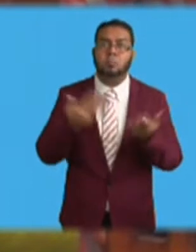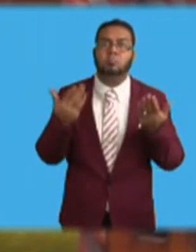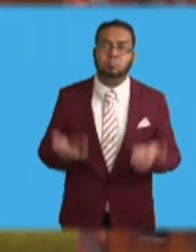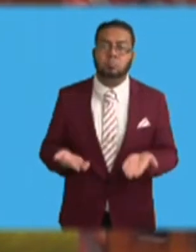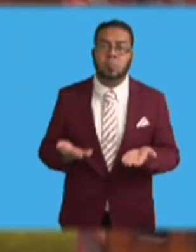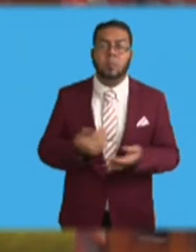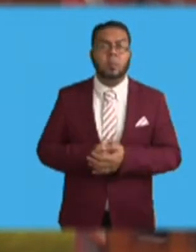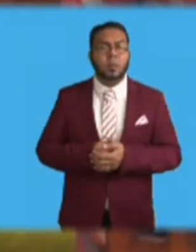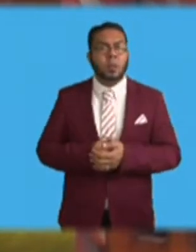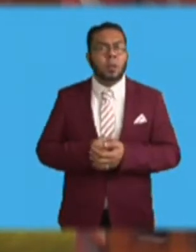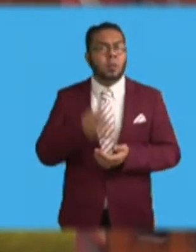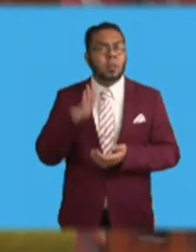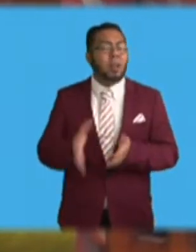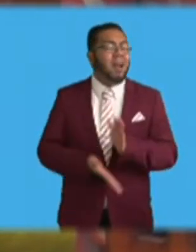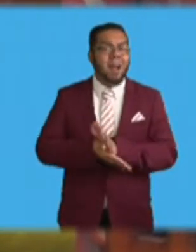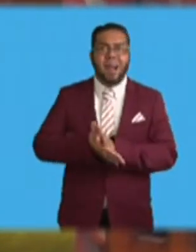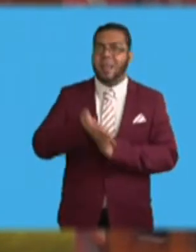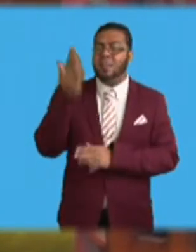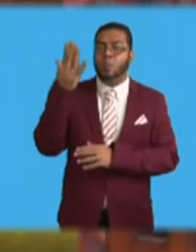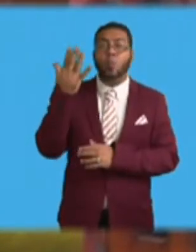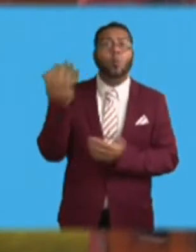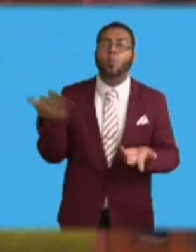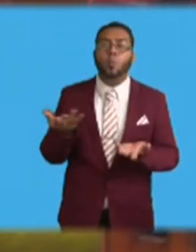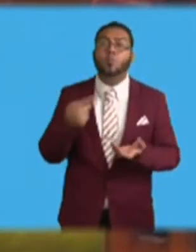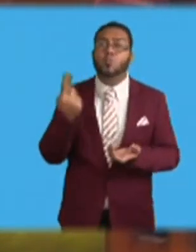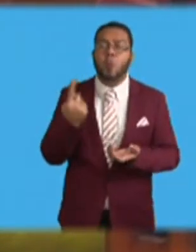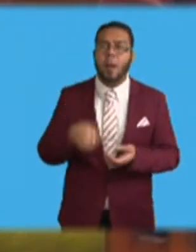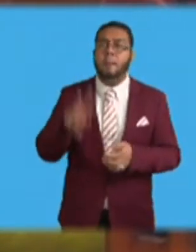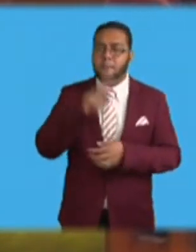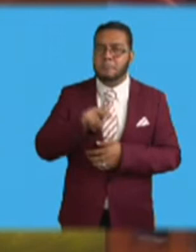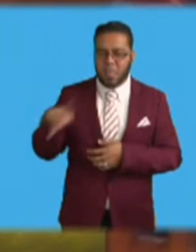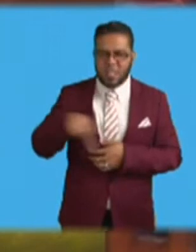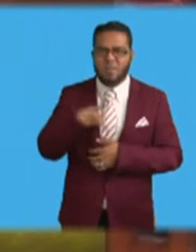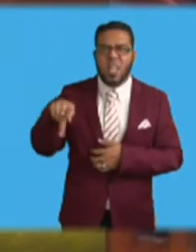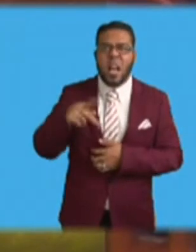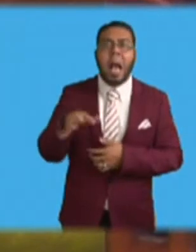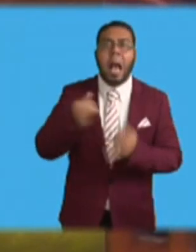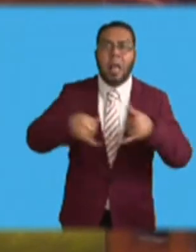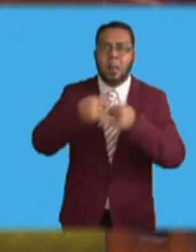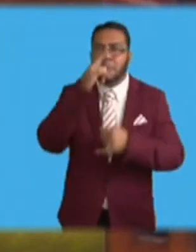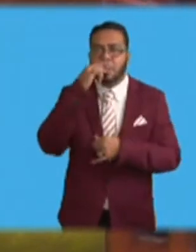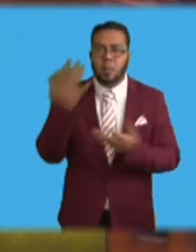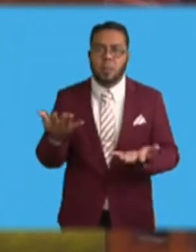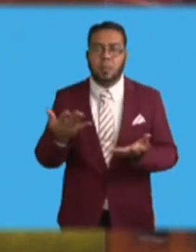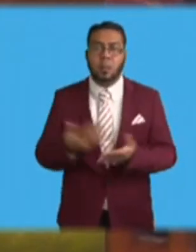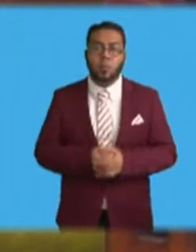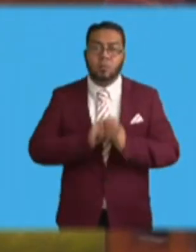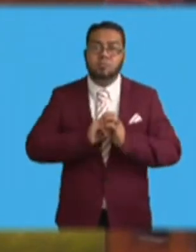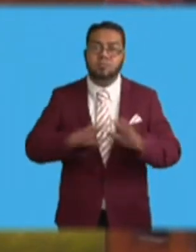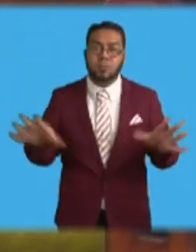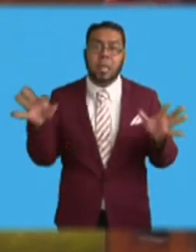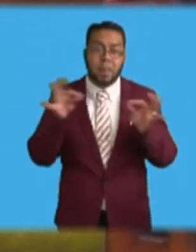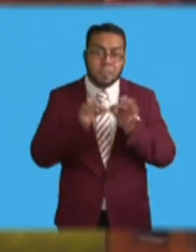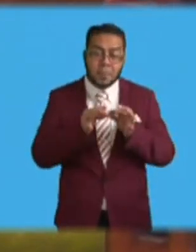highest rates of illness were the Pacific Islanders. Madam Speaker, a vaccine against the meningococcal B strain causing the outbreak was introduced